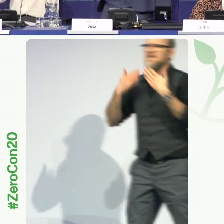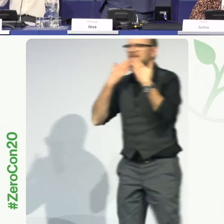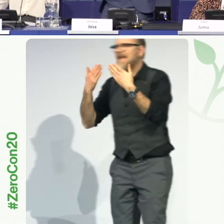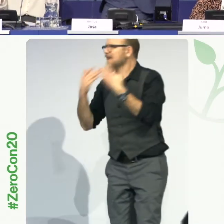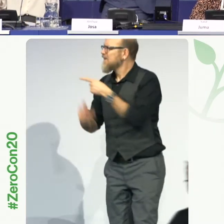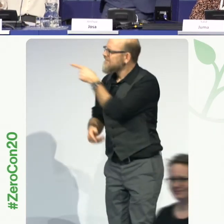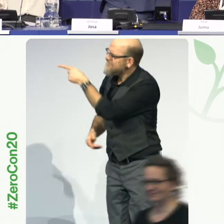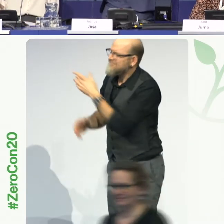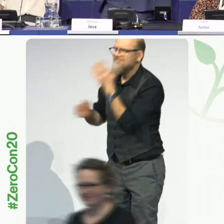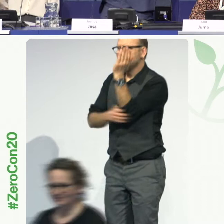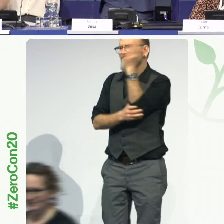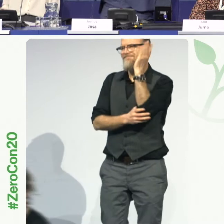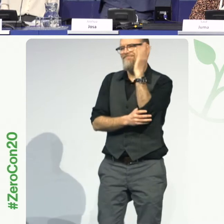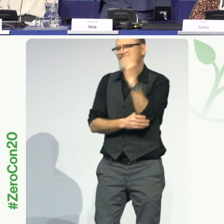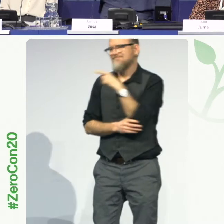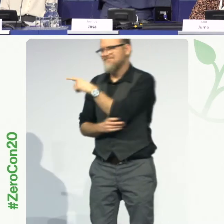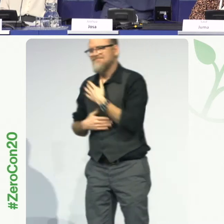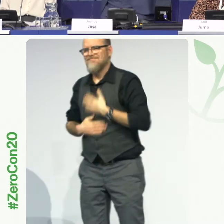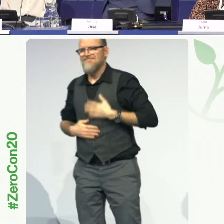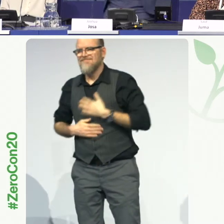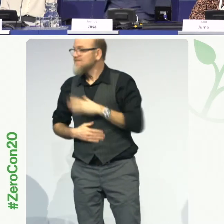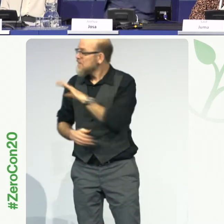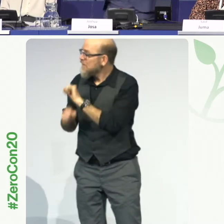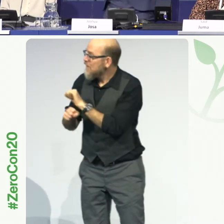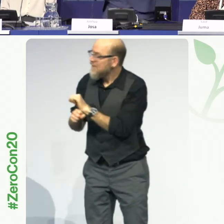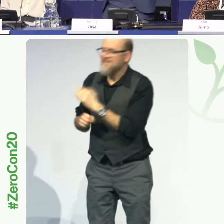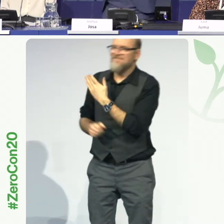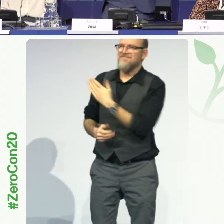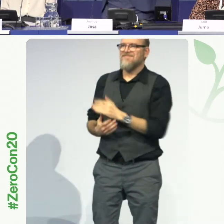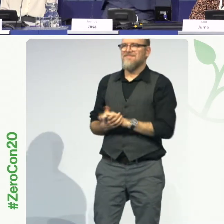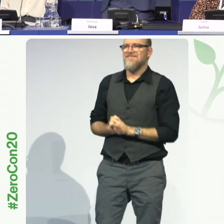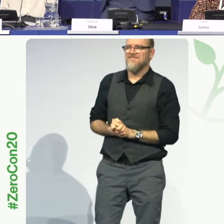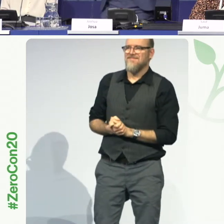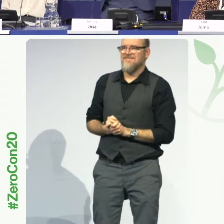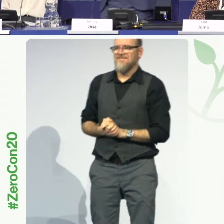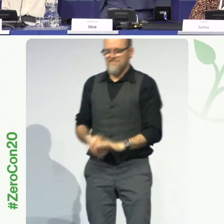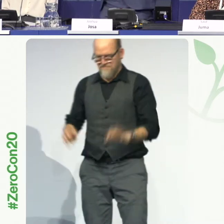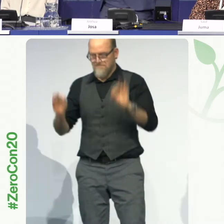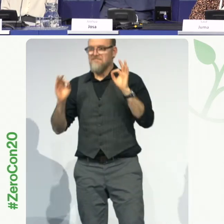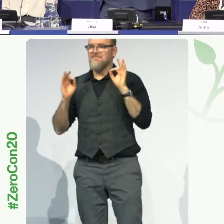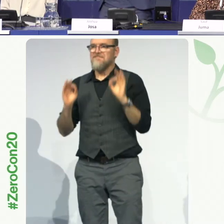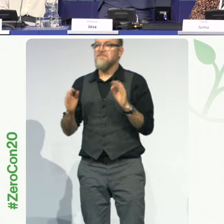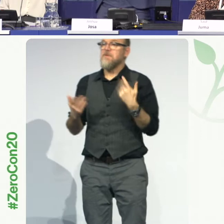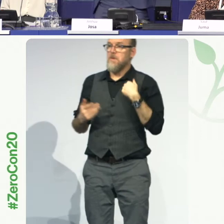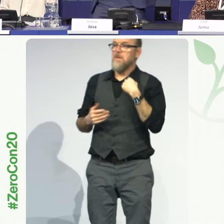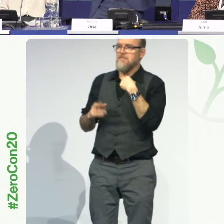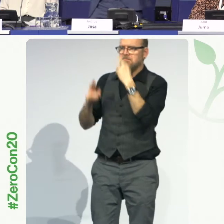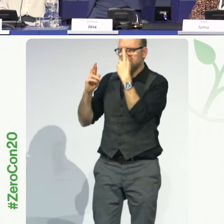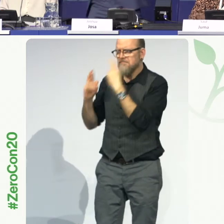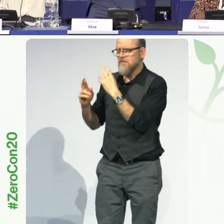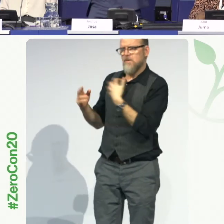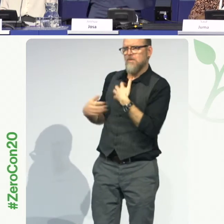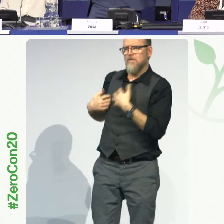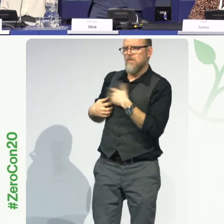for your presentation. I want to very much acknowledge that your work has been looking at different levels of the system of education